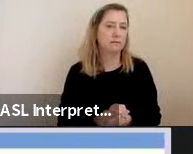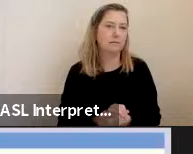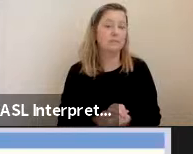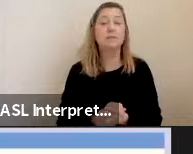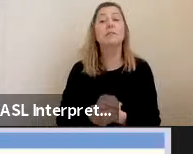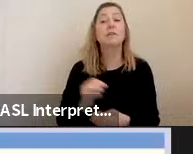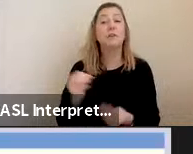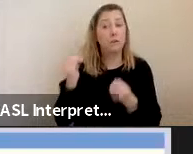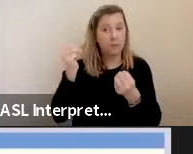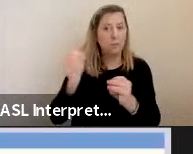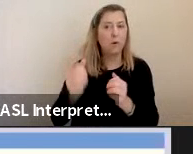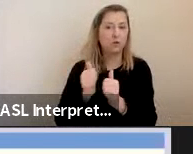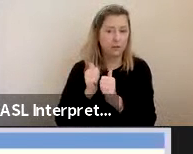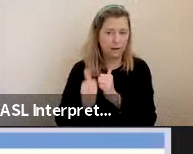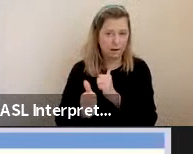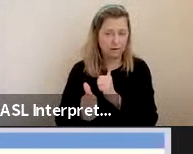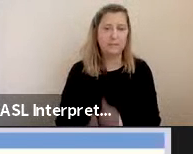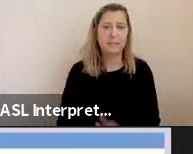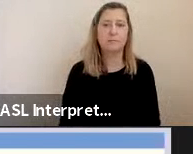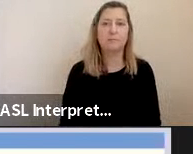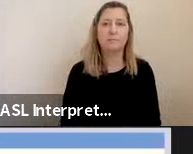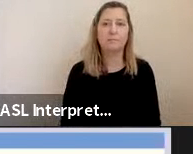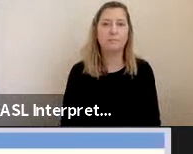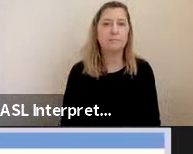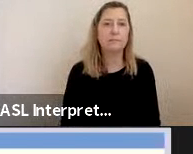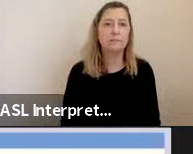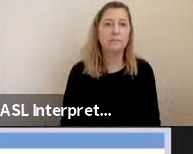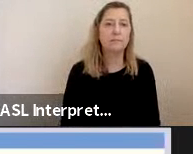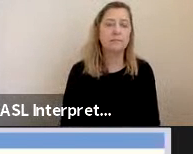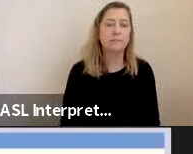The motion has carried.